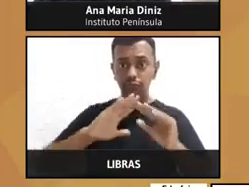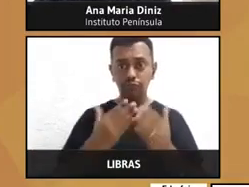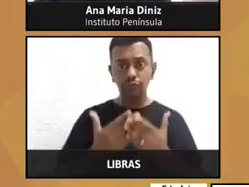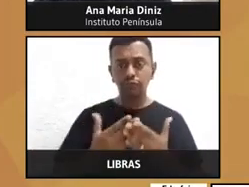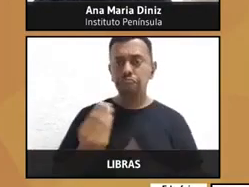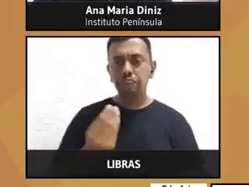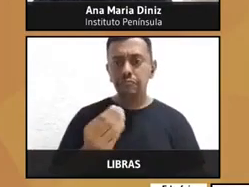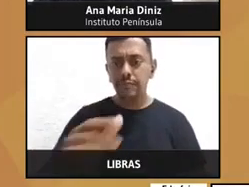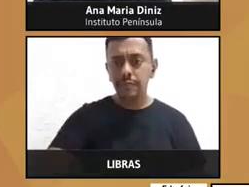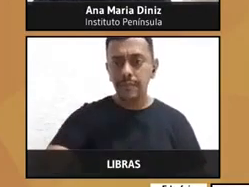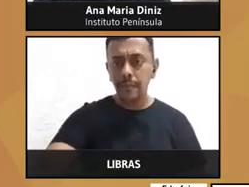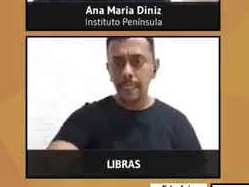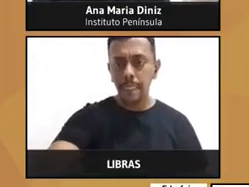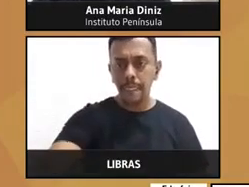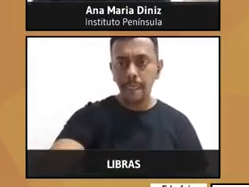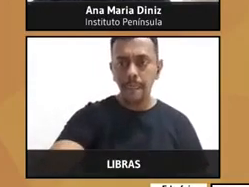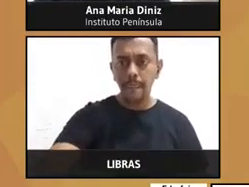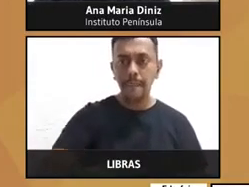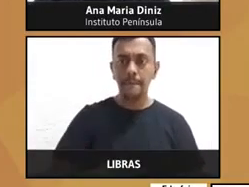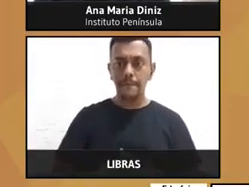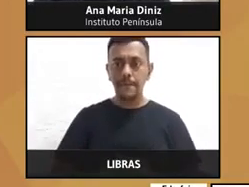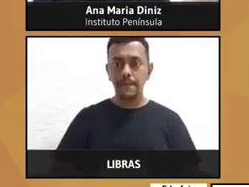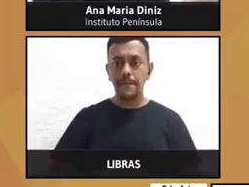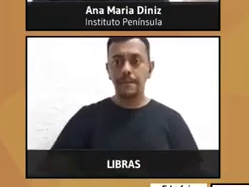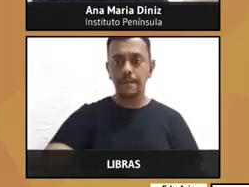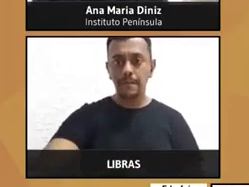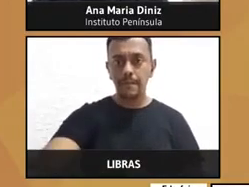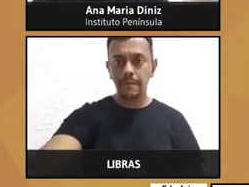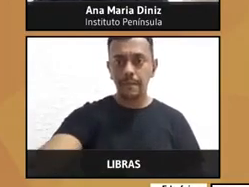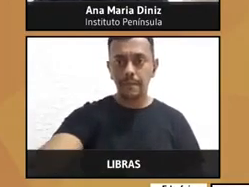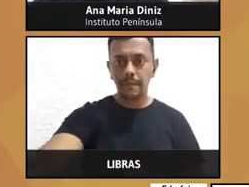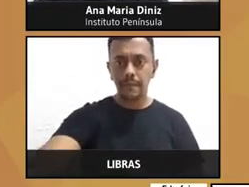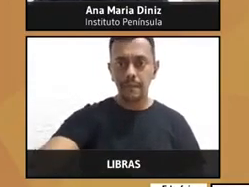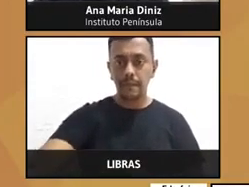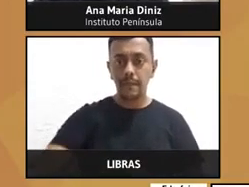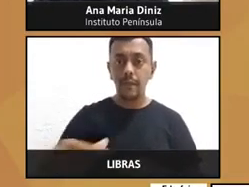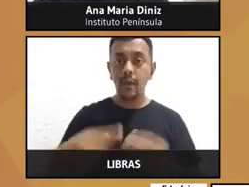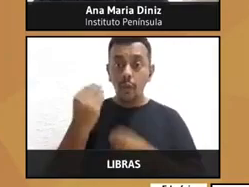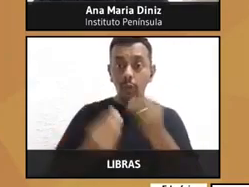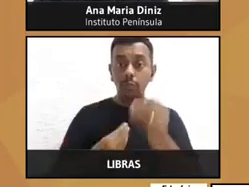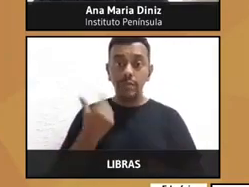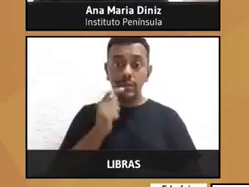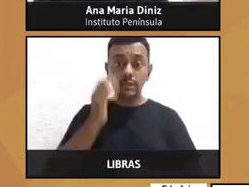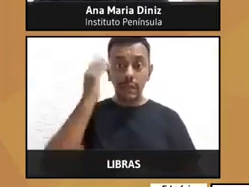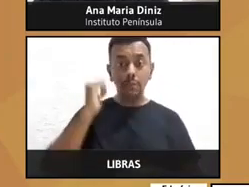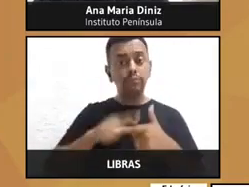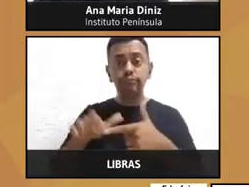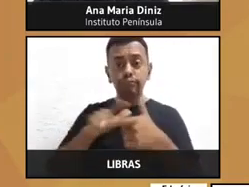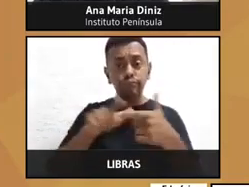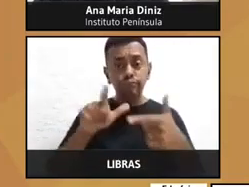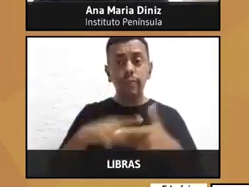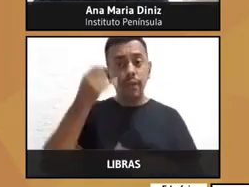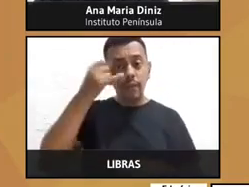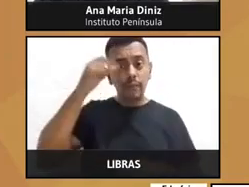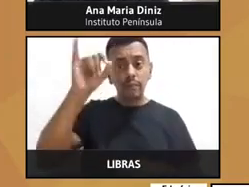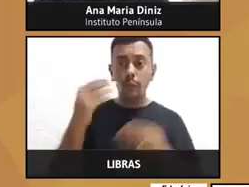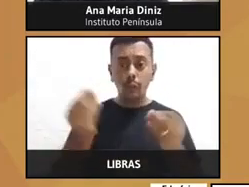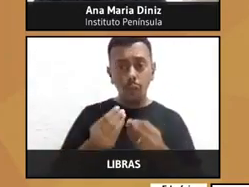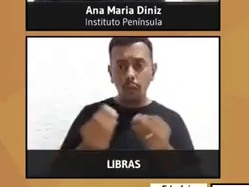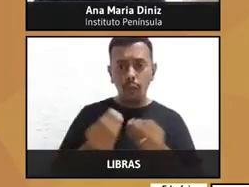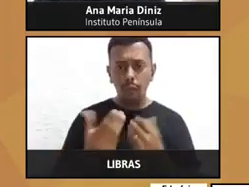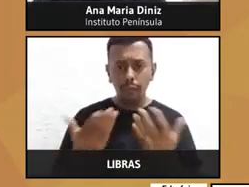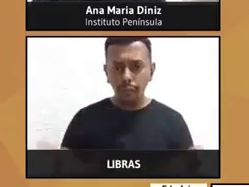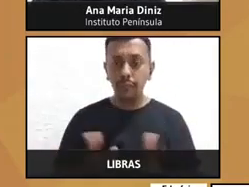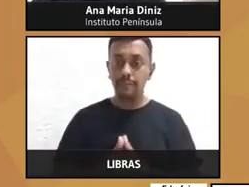ou abordar este problema para termos um resultado menos ruim? Em primeiro